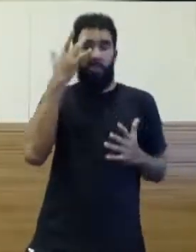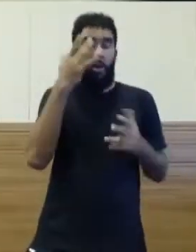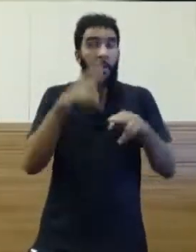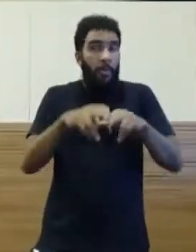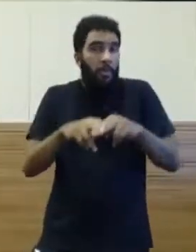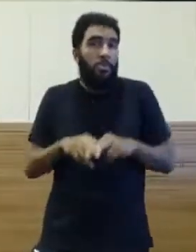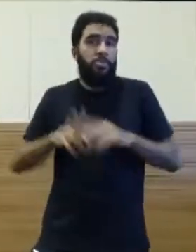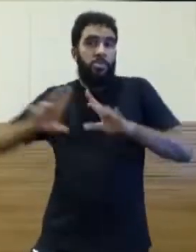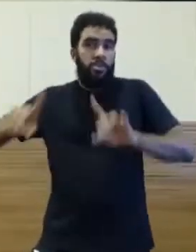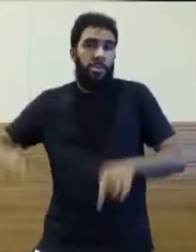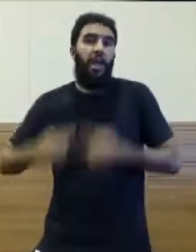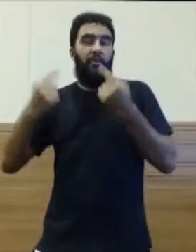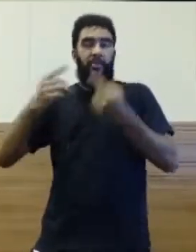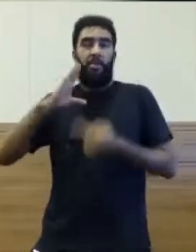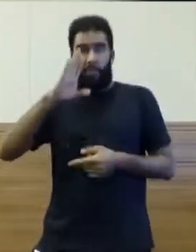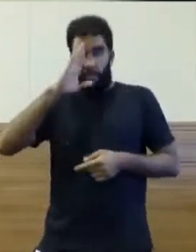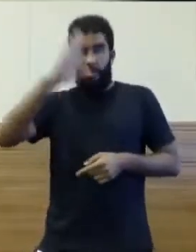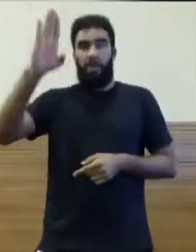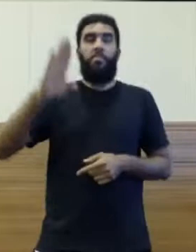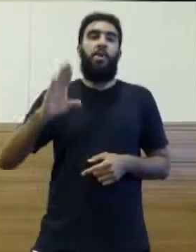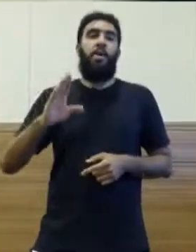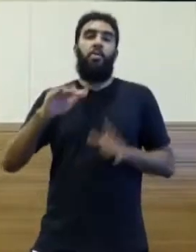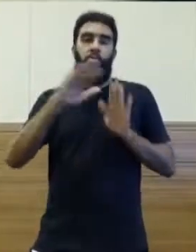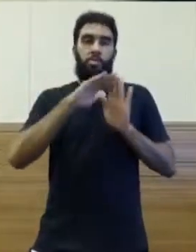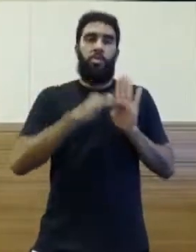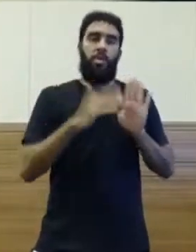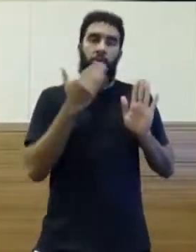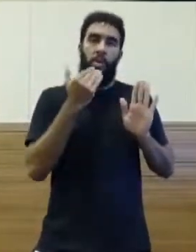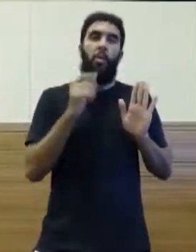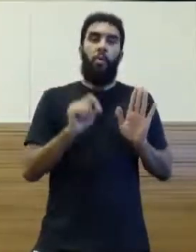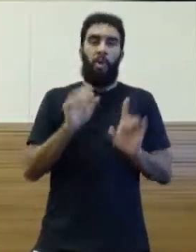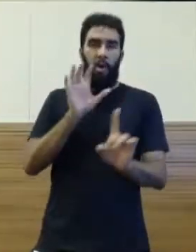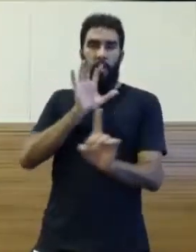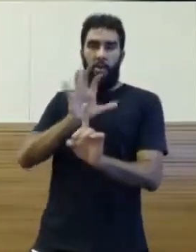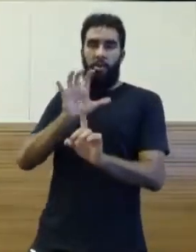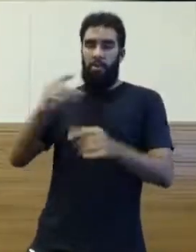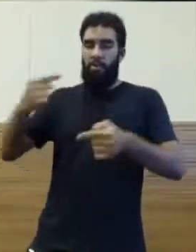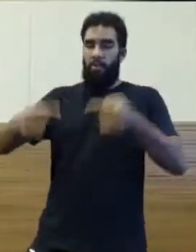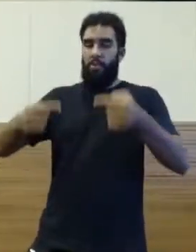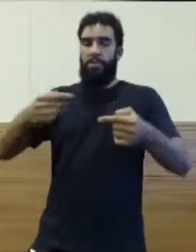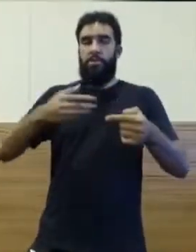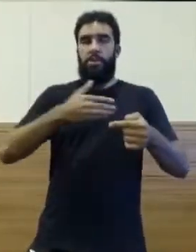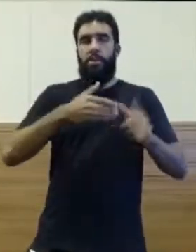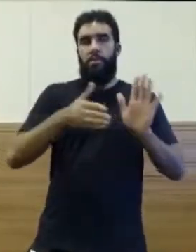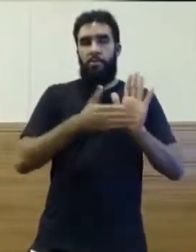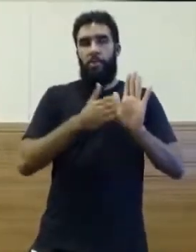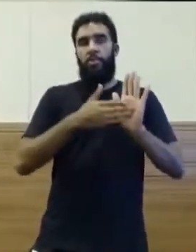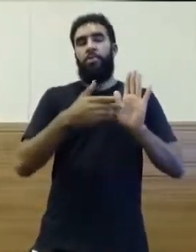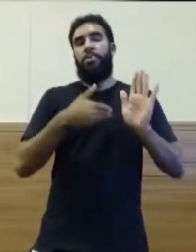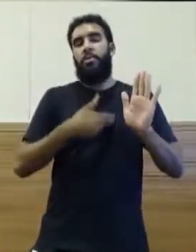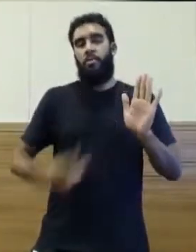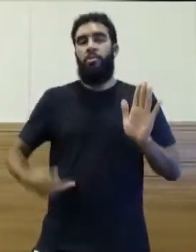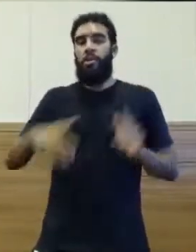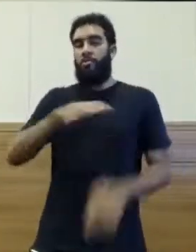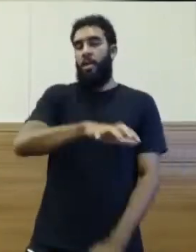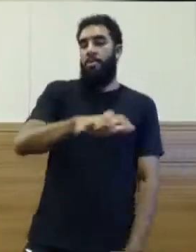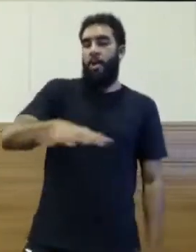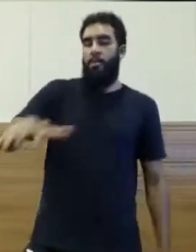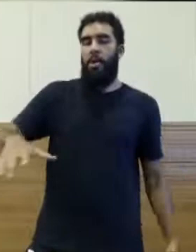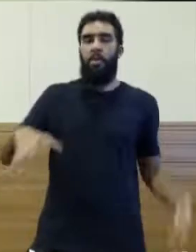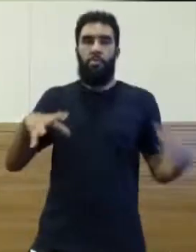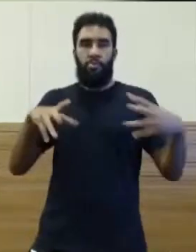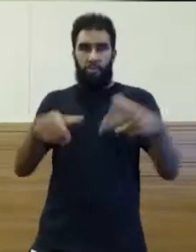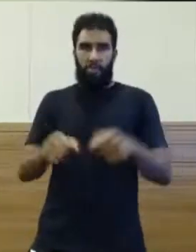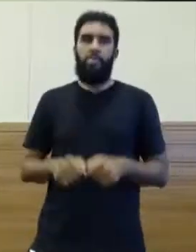homes. So that's why the great challenges of these is that they be able to